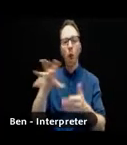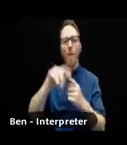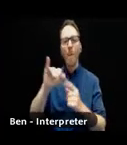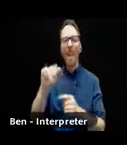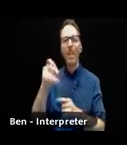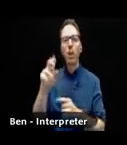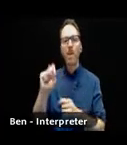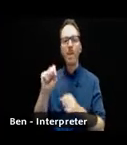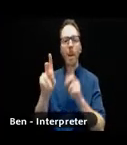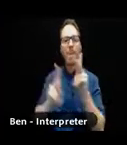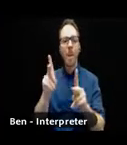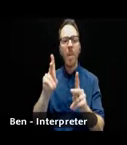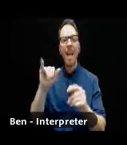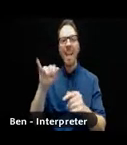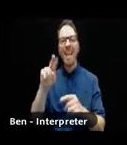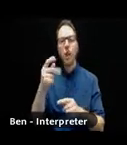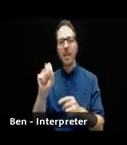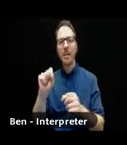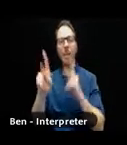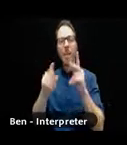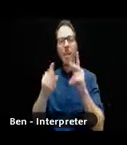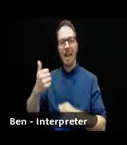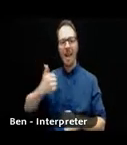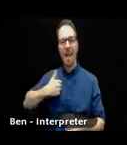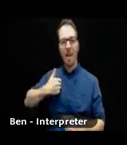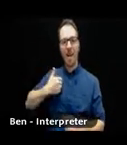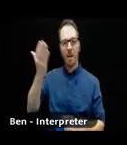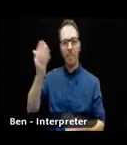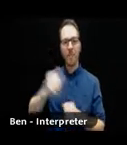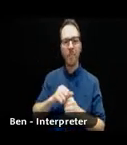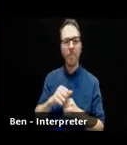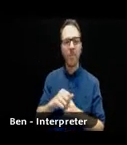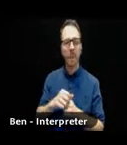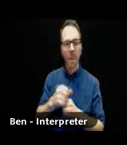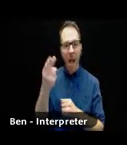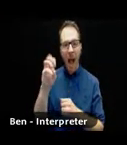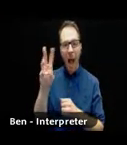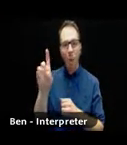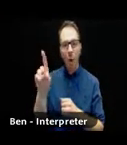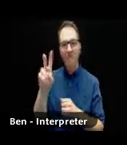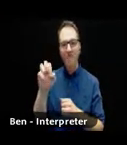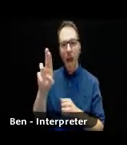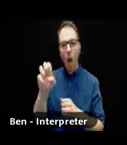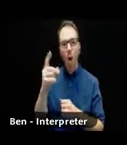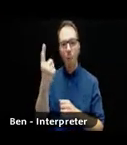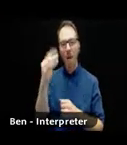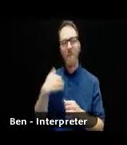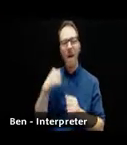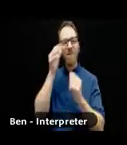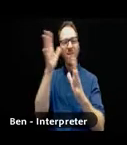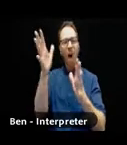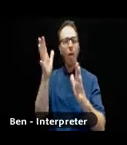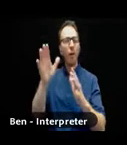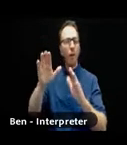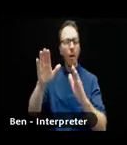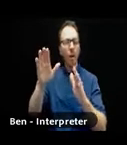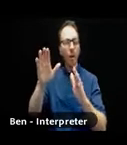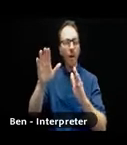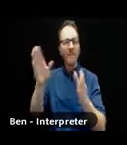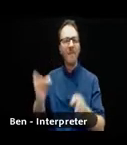different Indigenous communities in Canada. Howard Zare is one of my mentors and sort of father figure to me. He's